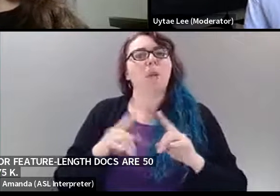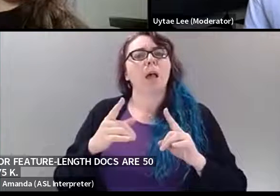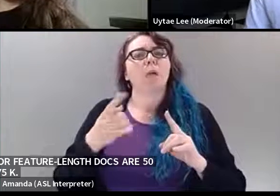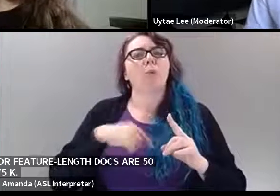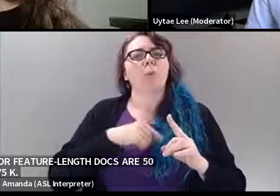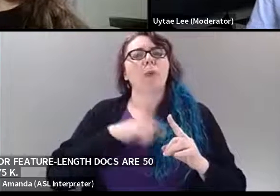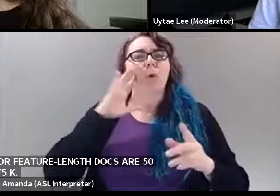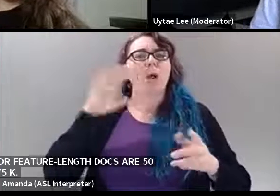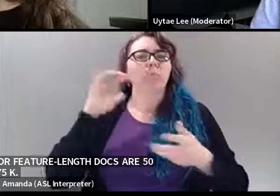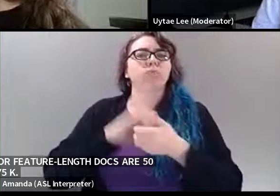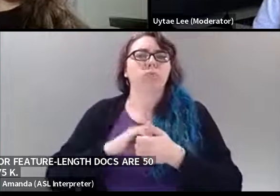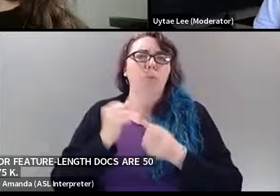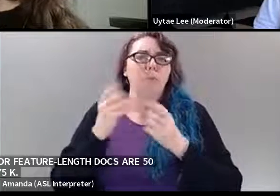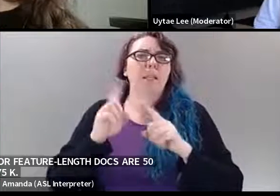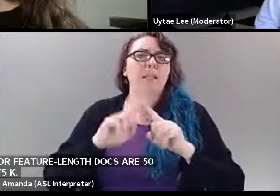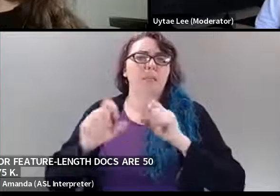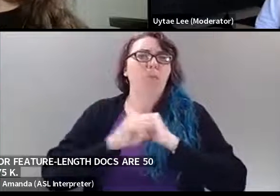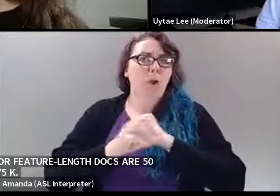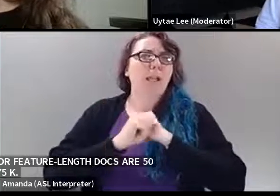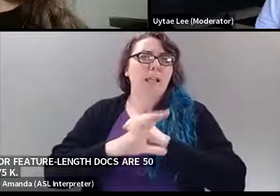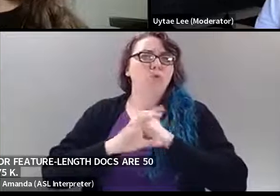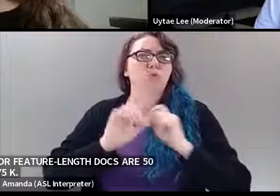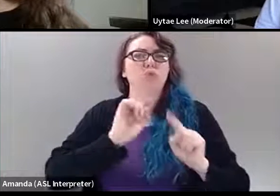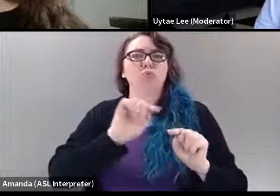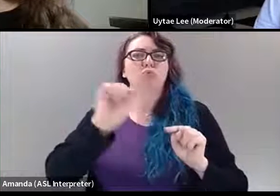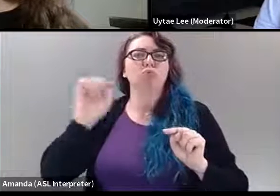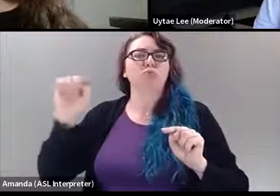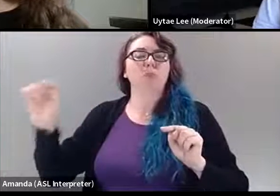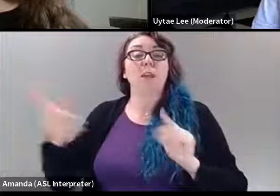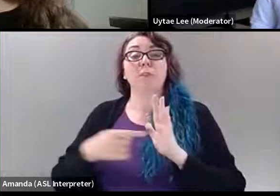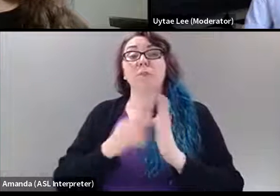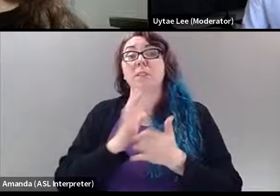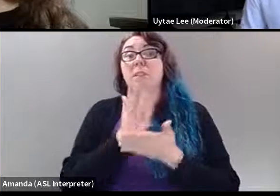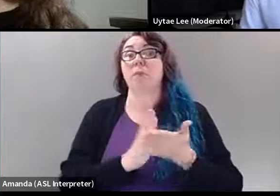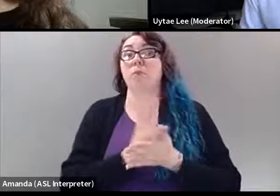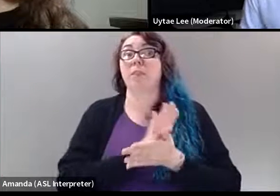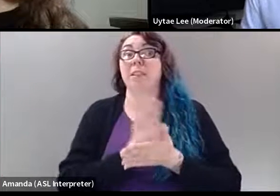and a couple of big movies that are at Hot Docs this year. So